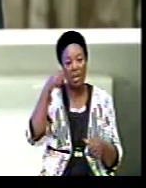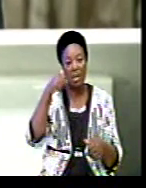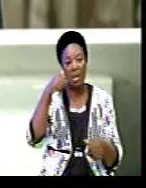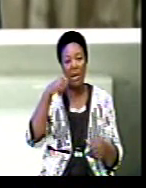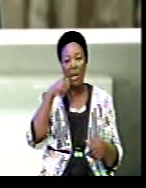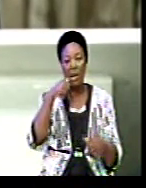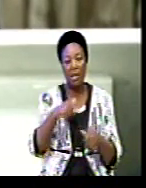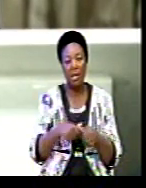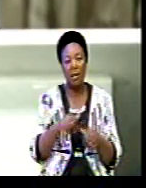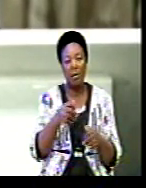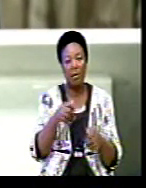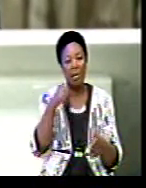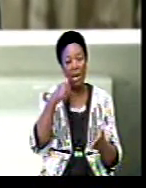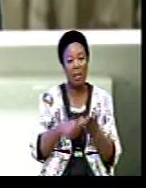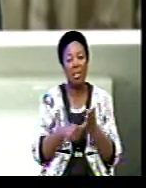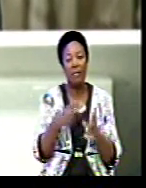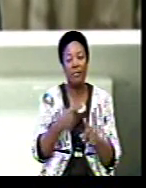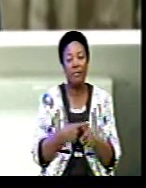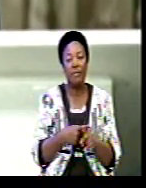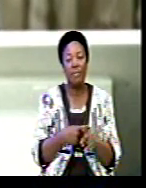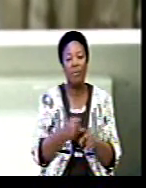and attend to them